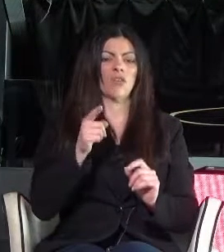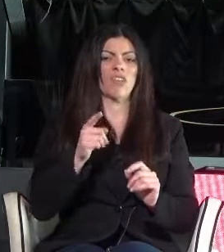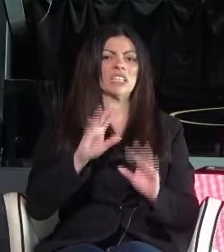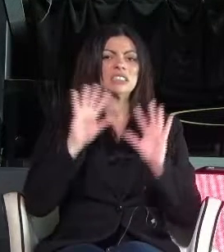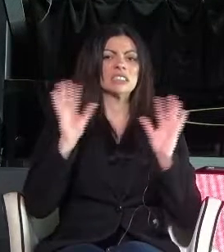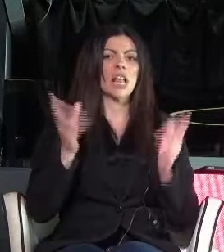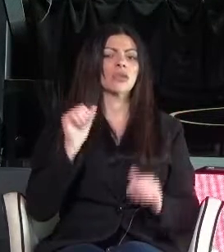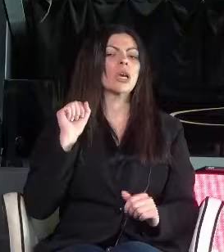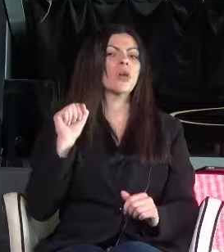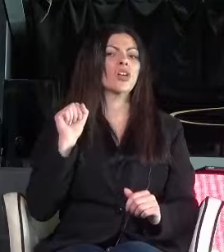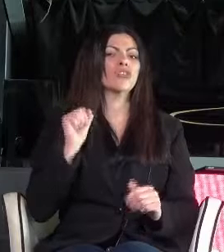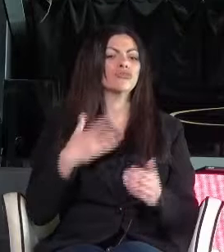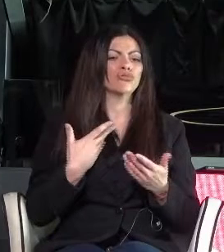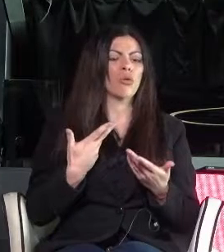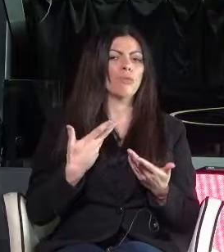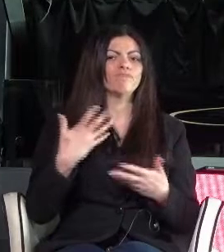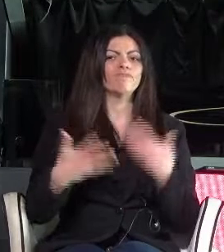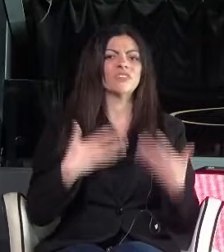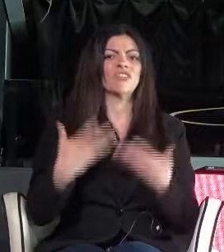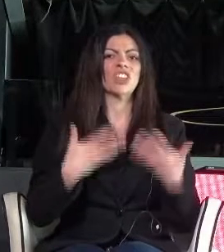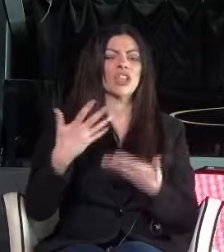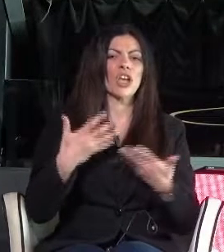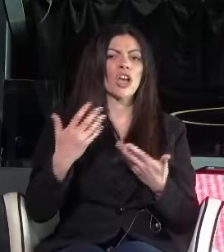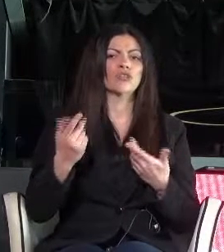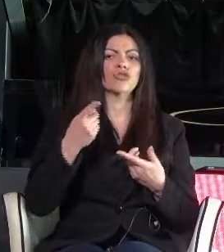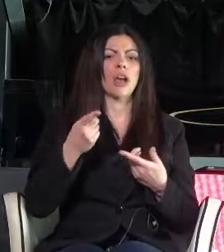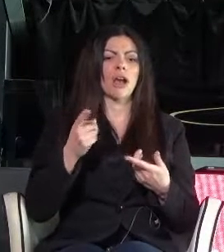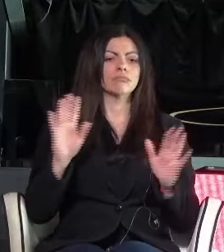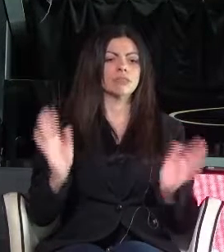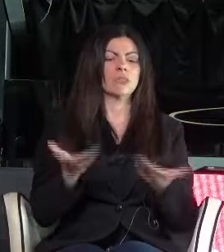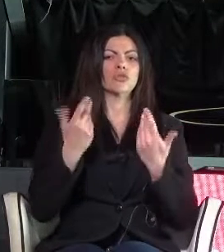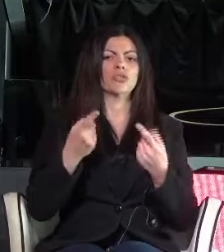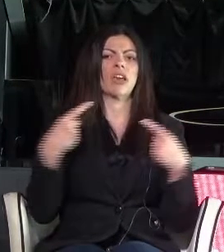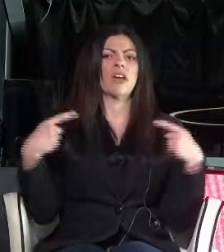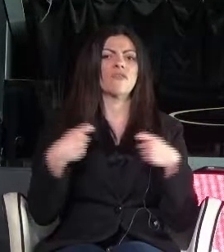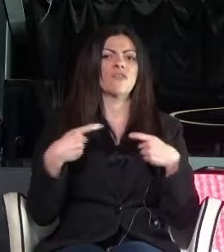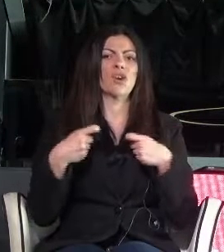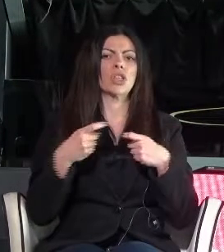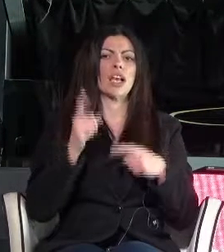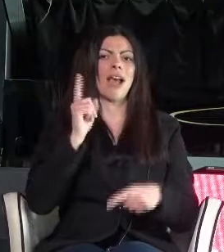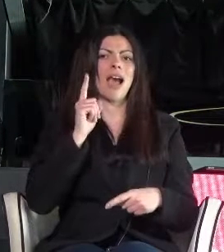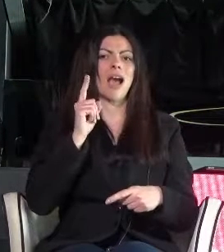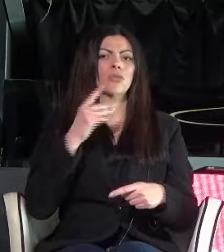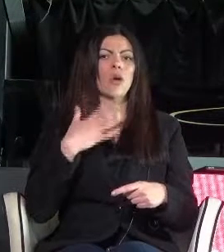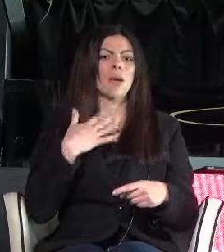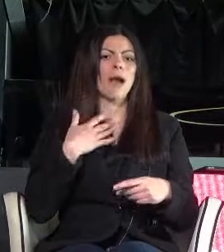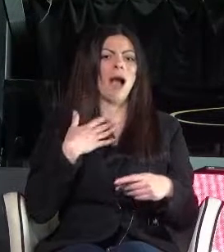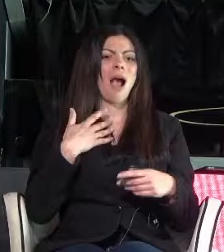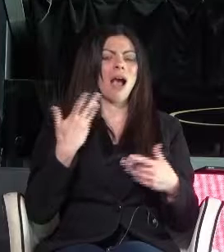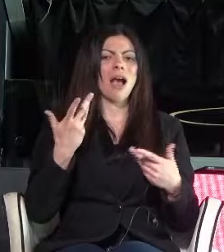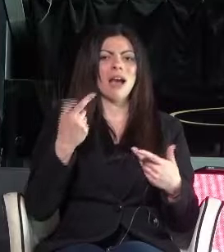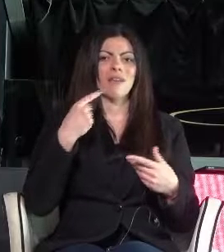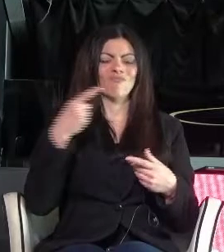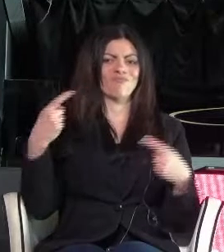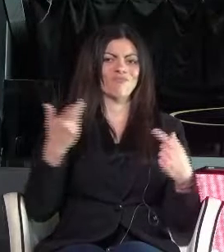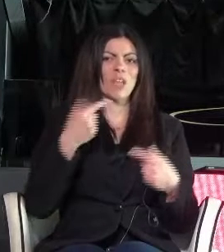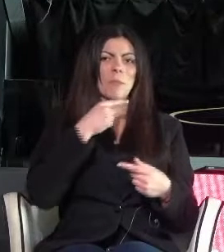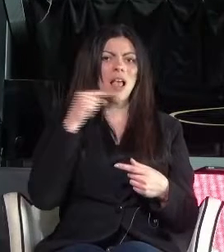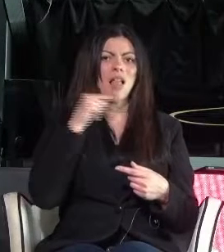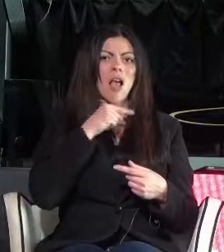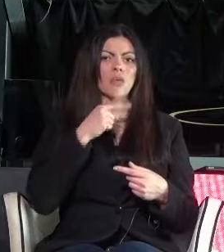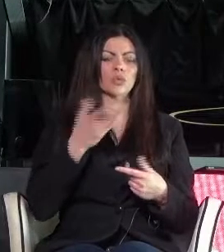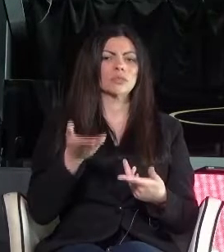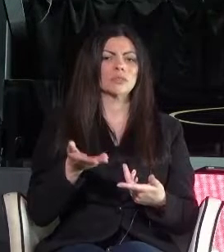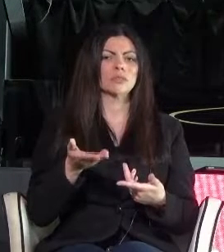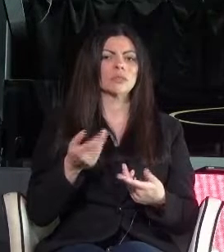condemned this war, and they also condemned the role of Belarus. So far, the role of Belarus is that Russia, you know, under pretext of